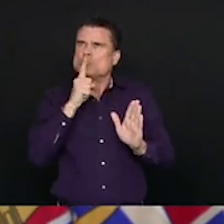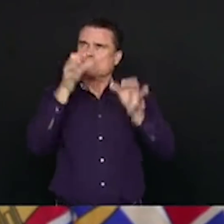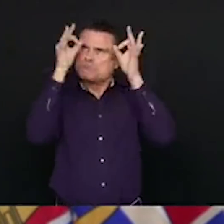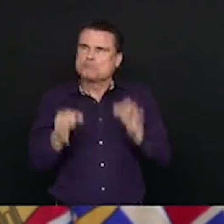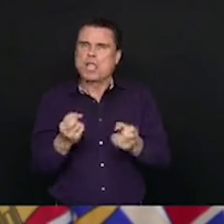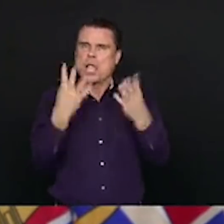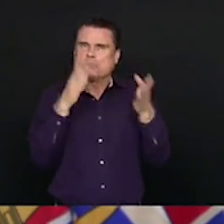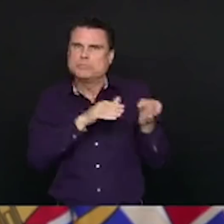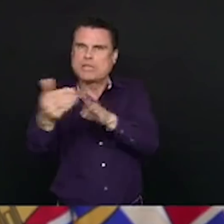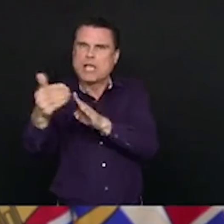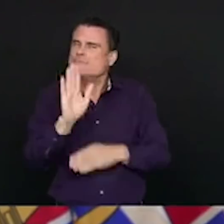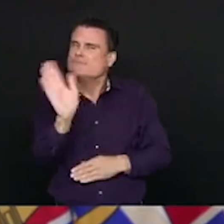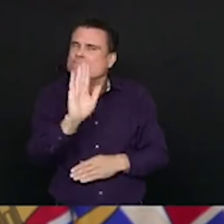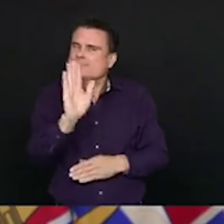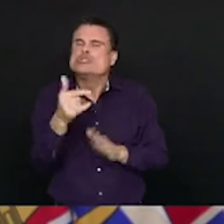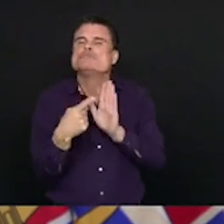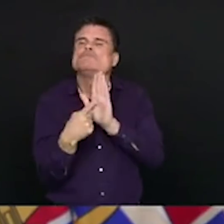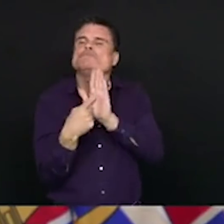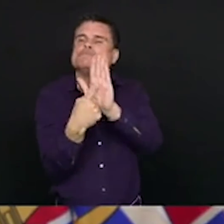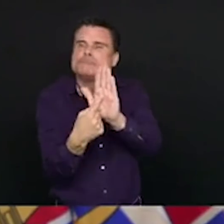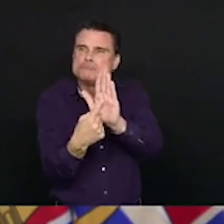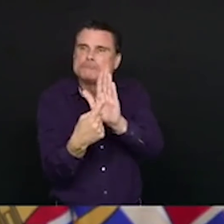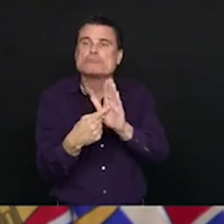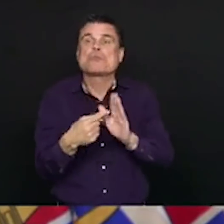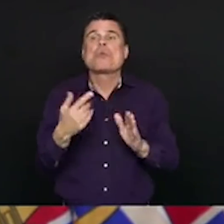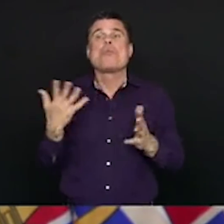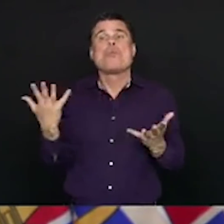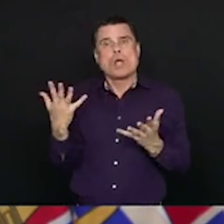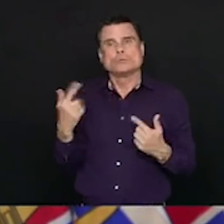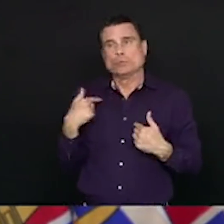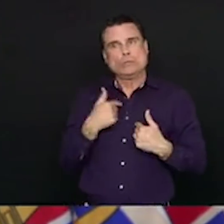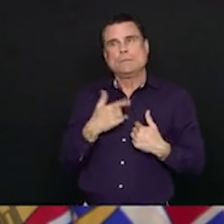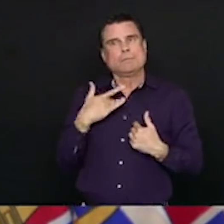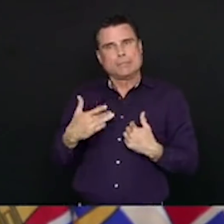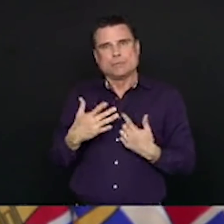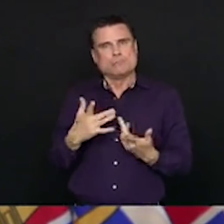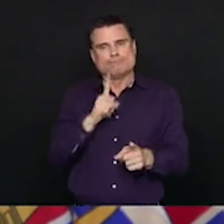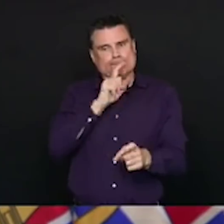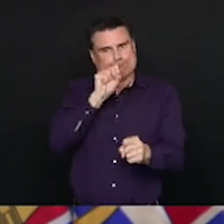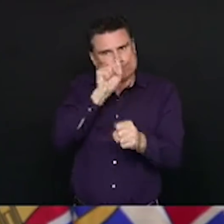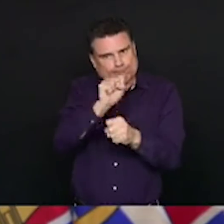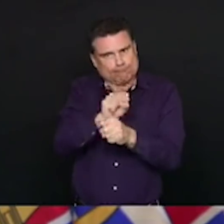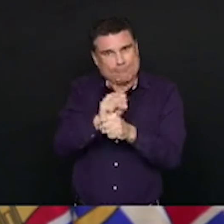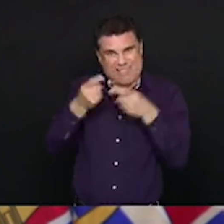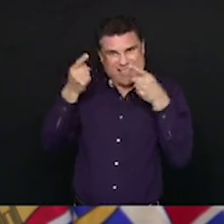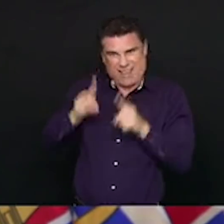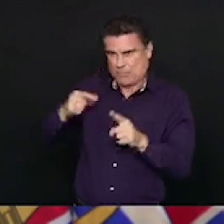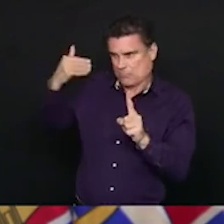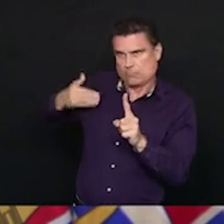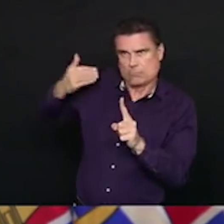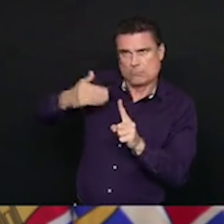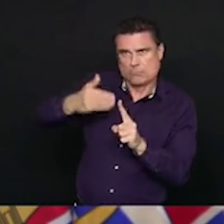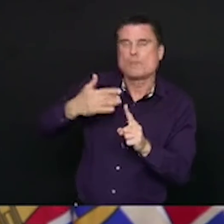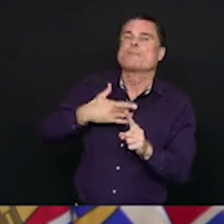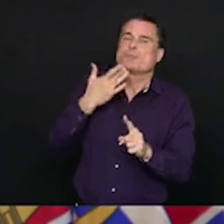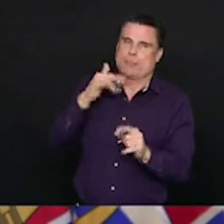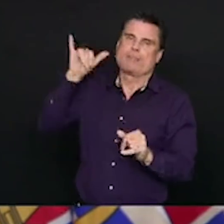happening based on our data. And actually, death data is not something that